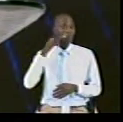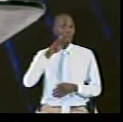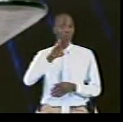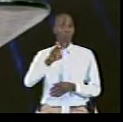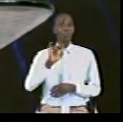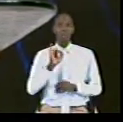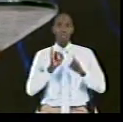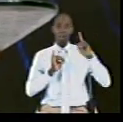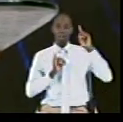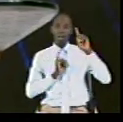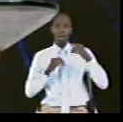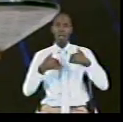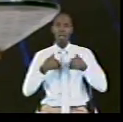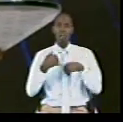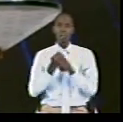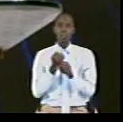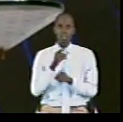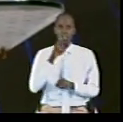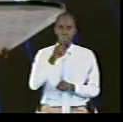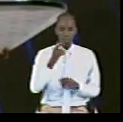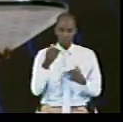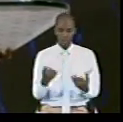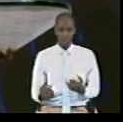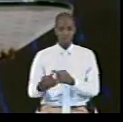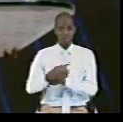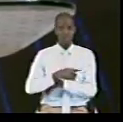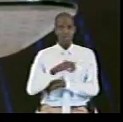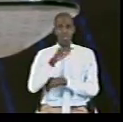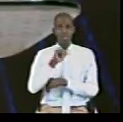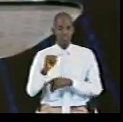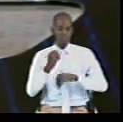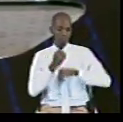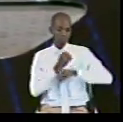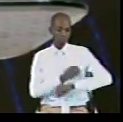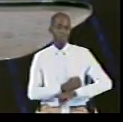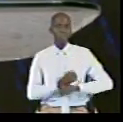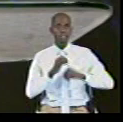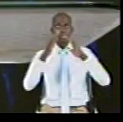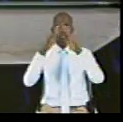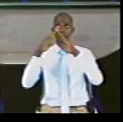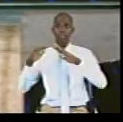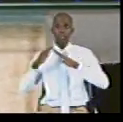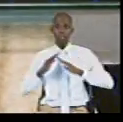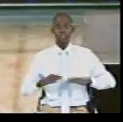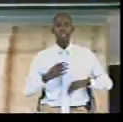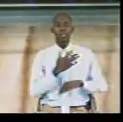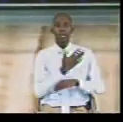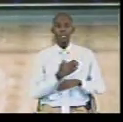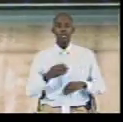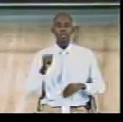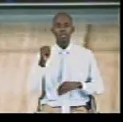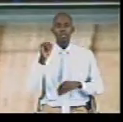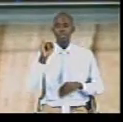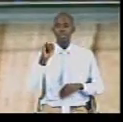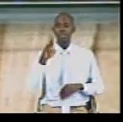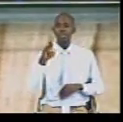thee this day a defense city and an iron